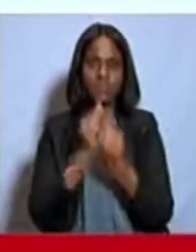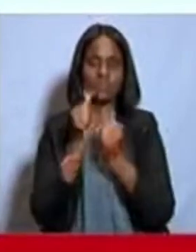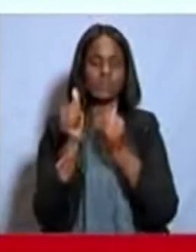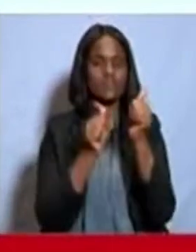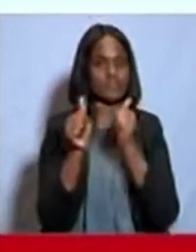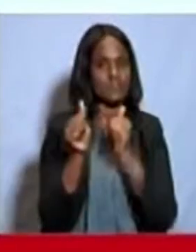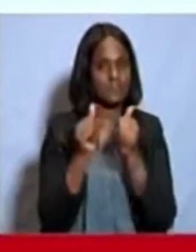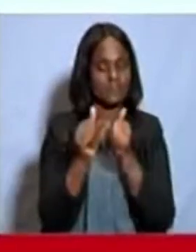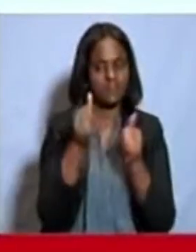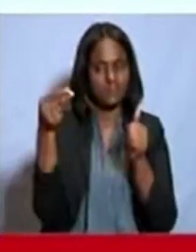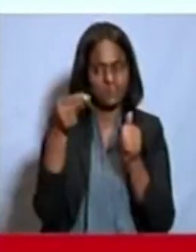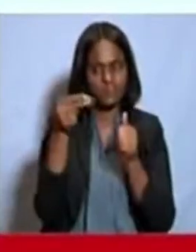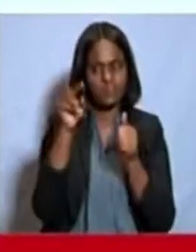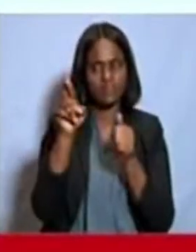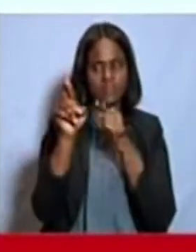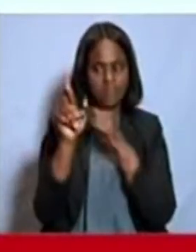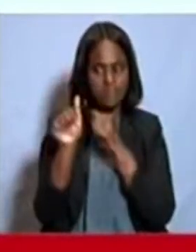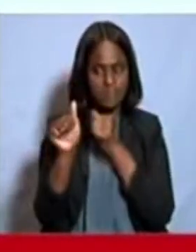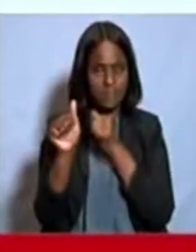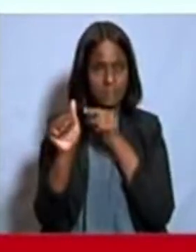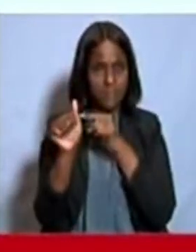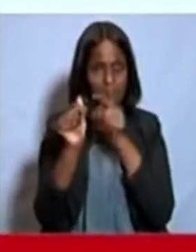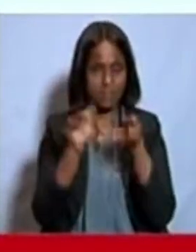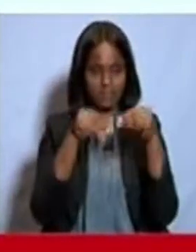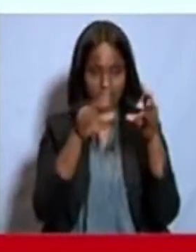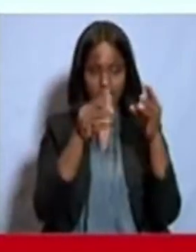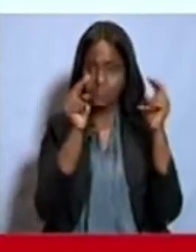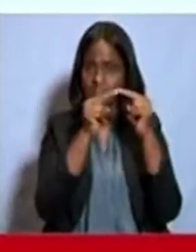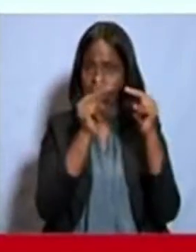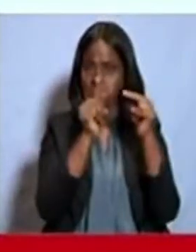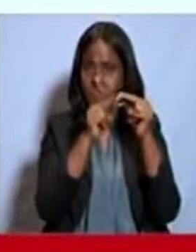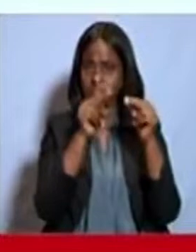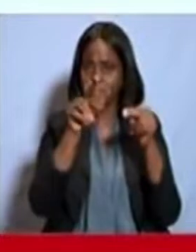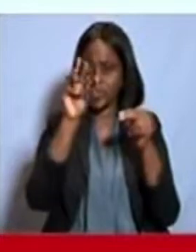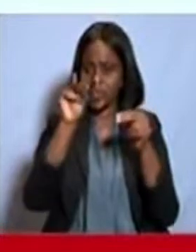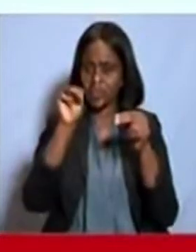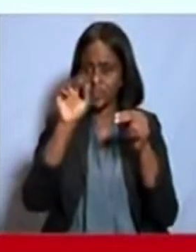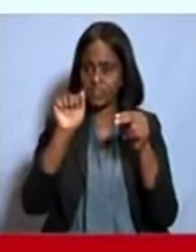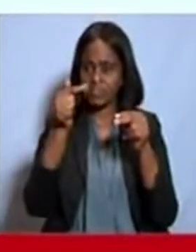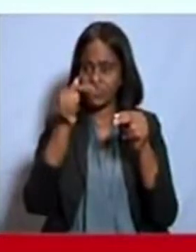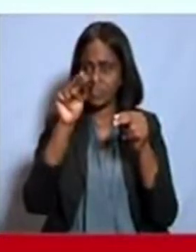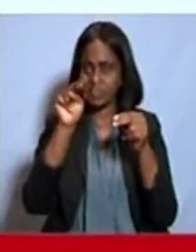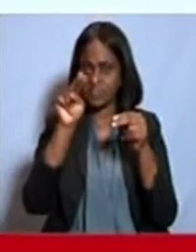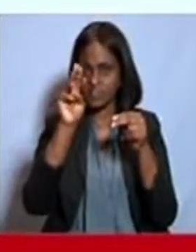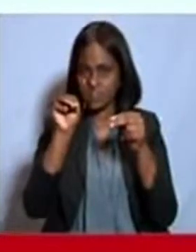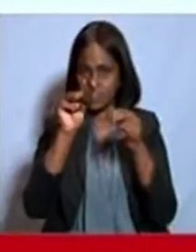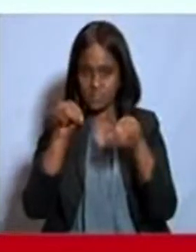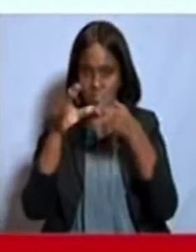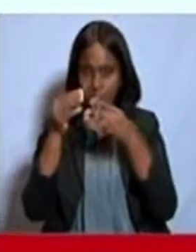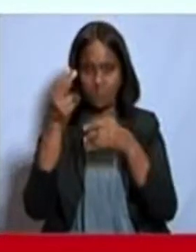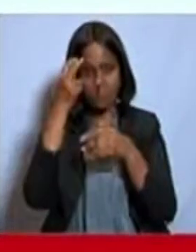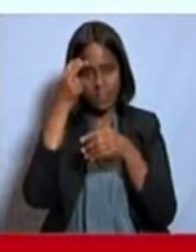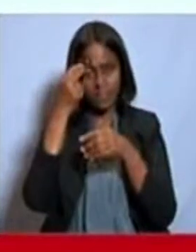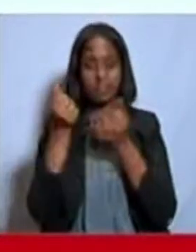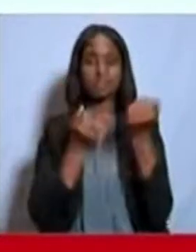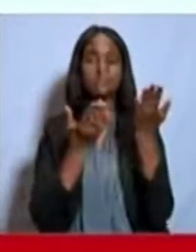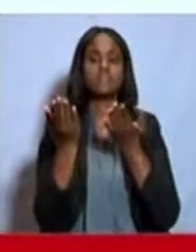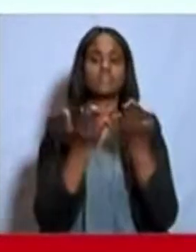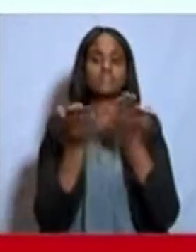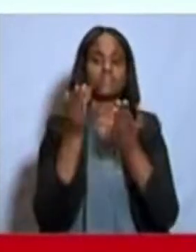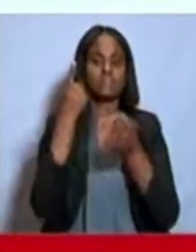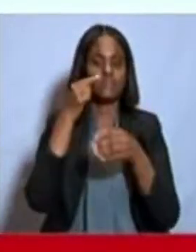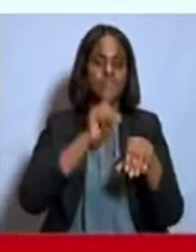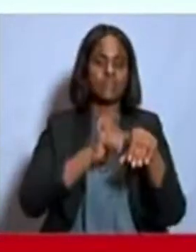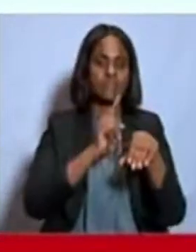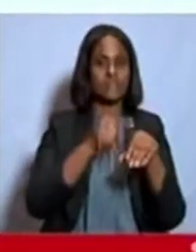Administration, HRA, to award a contract to Magnum Security Services for the provision of security services for a